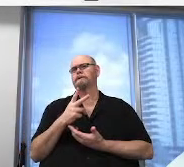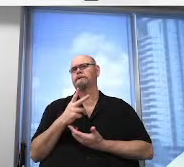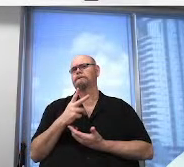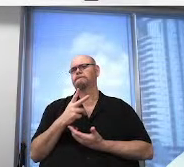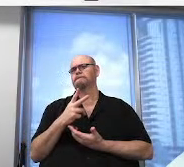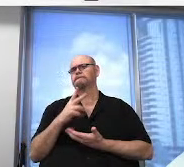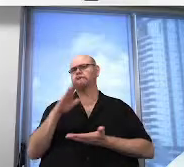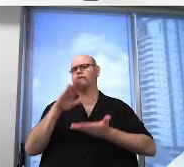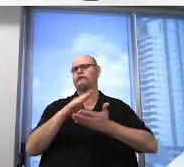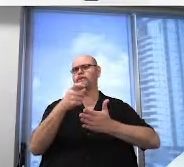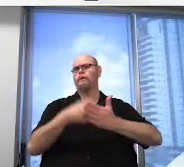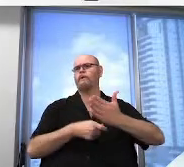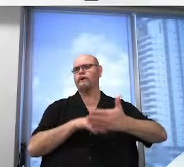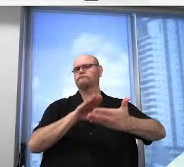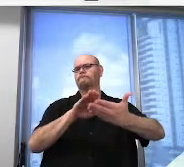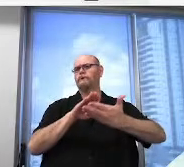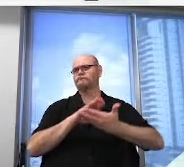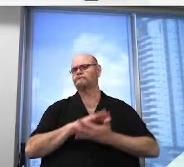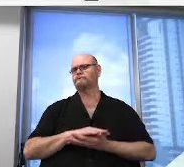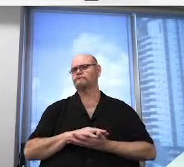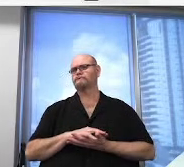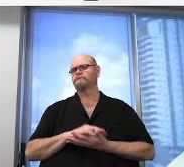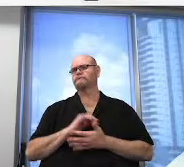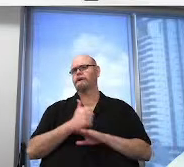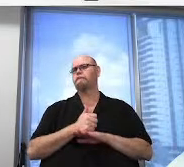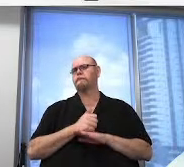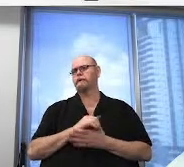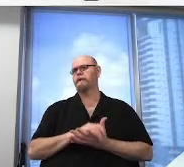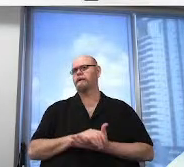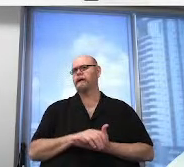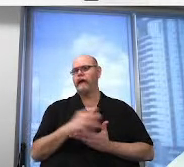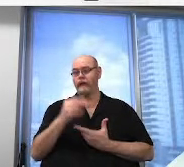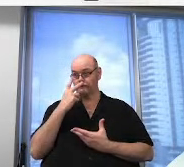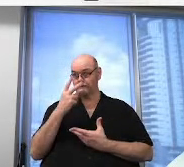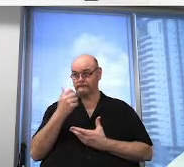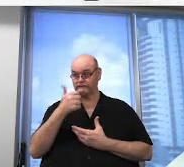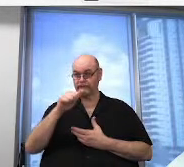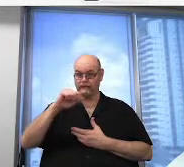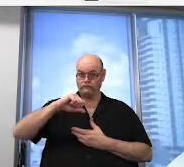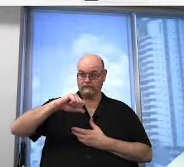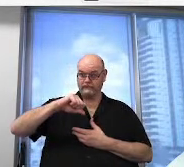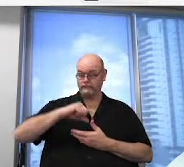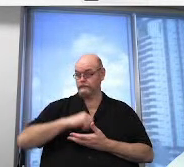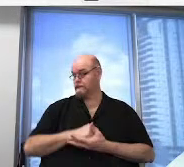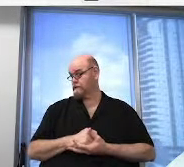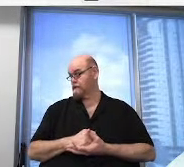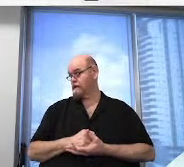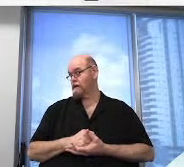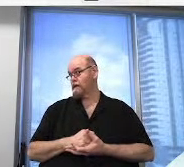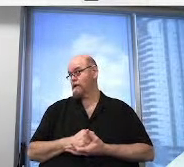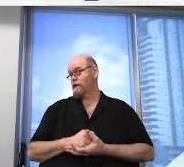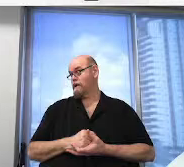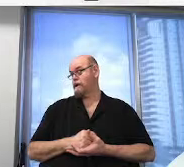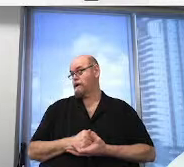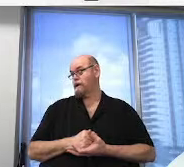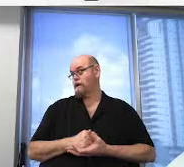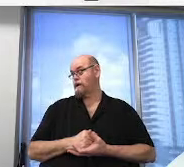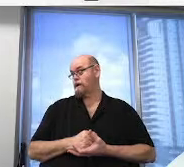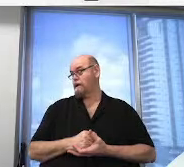You really do want to see this lower cost approach implemented. You seeing any resistance anywhere?